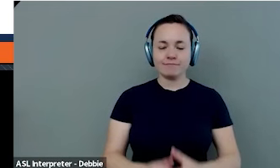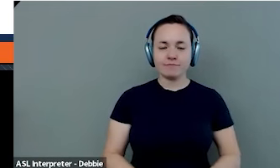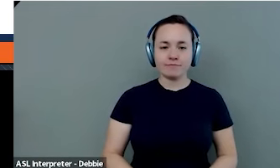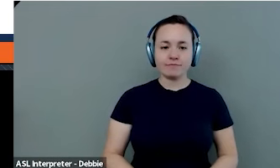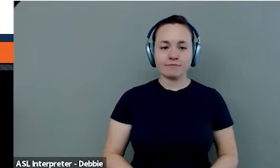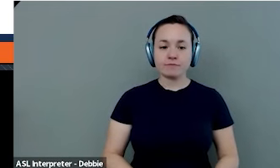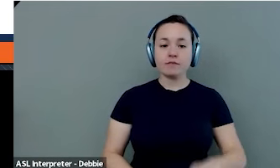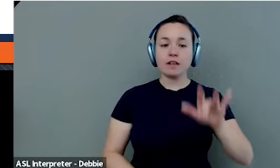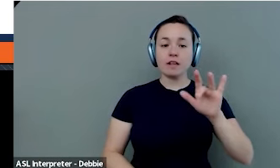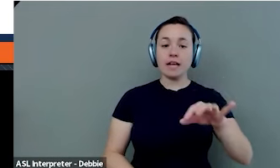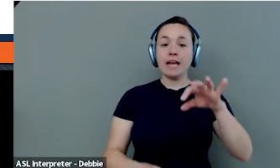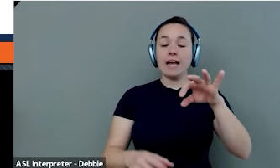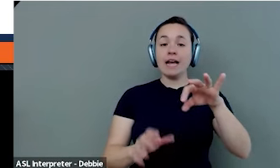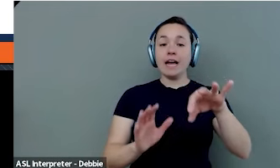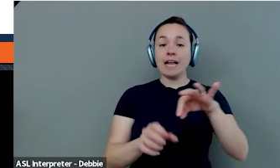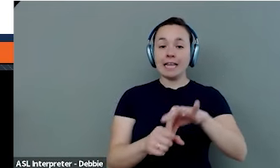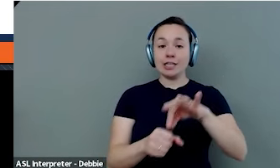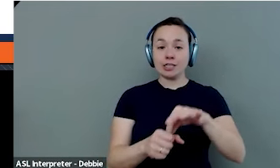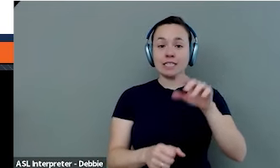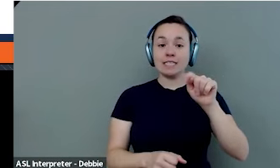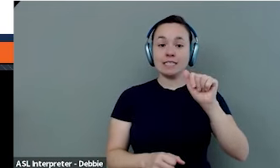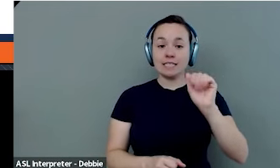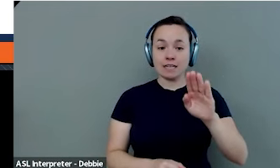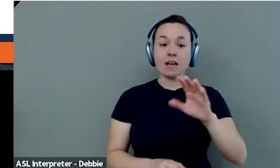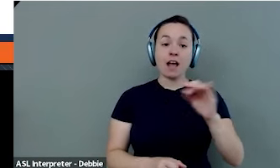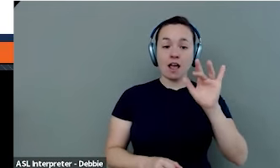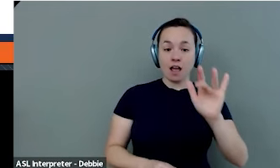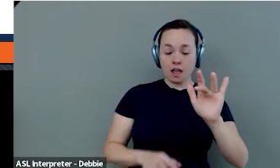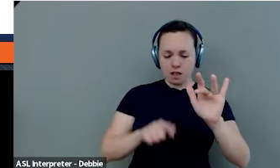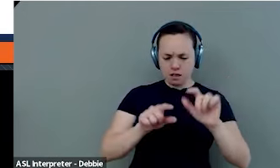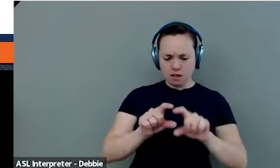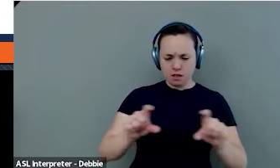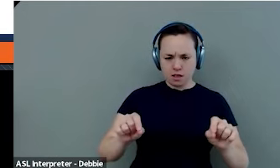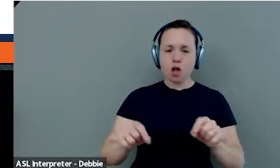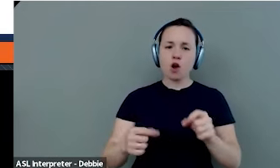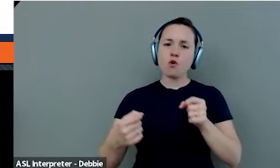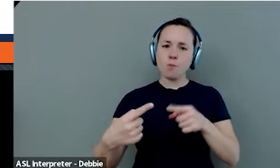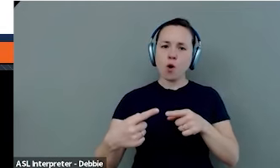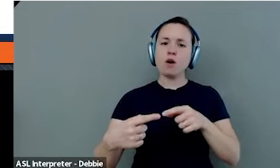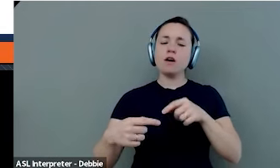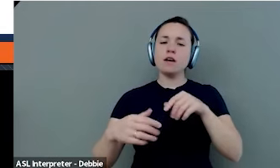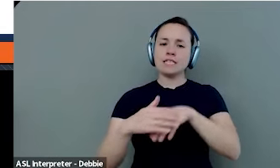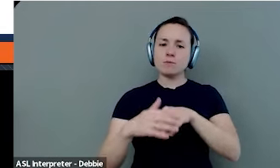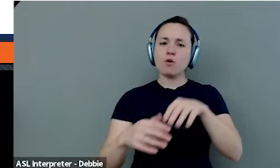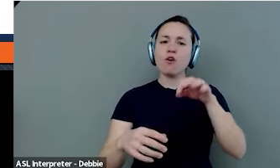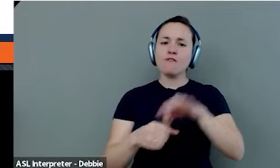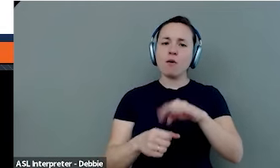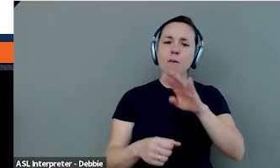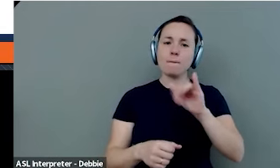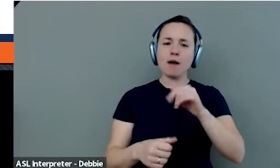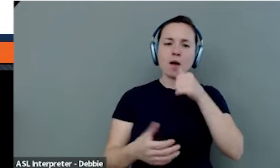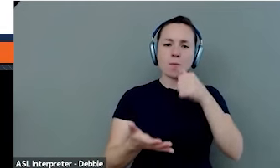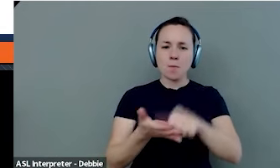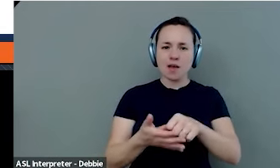Click the Election tab and click the button under the Remote Accessible Vote by Mail section to continue to the RAVBM